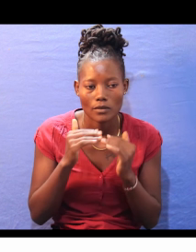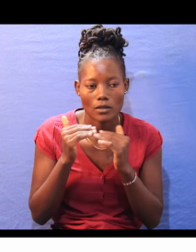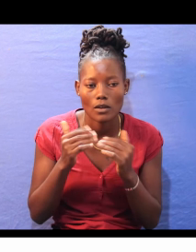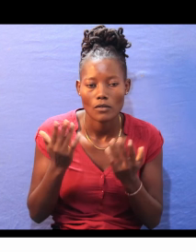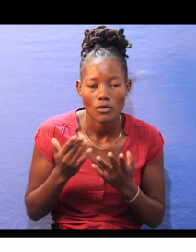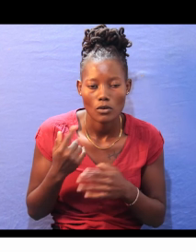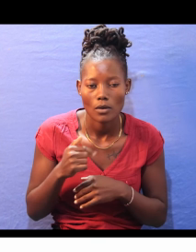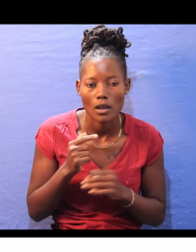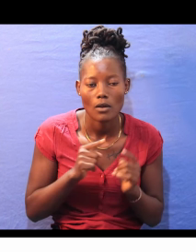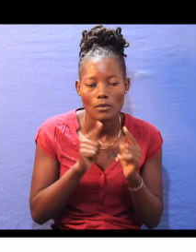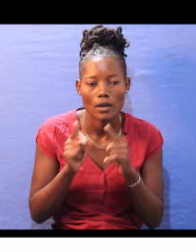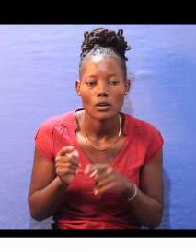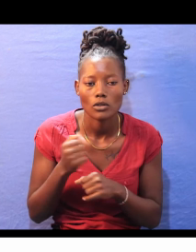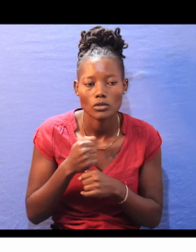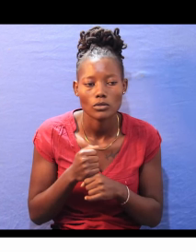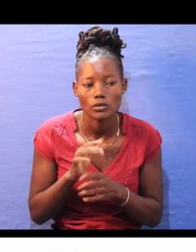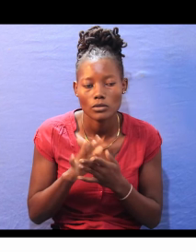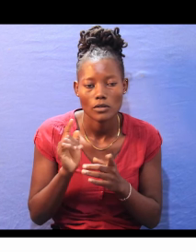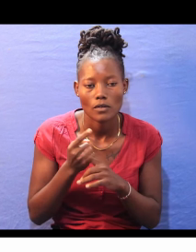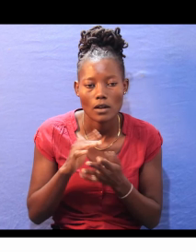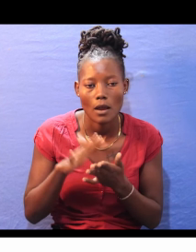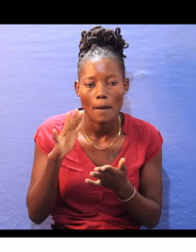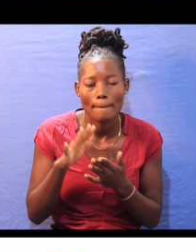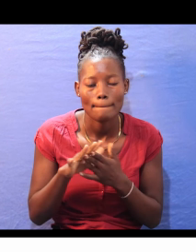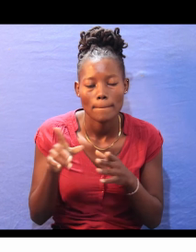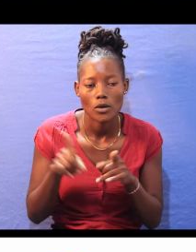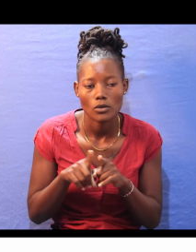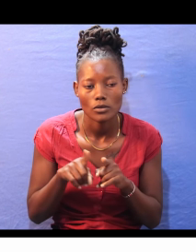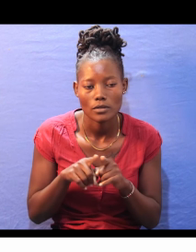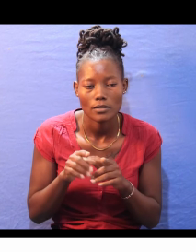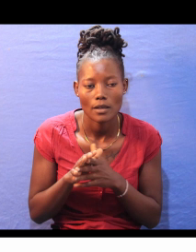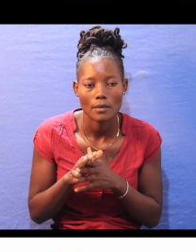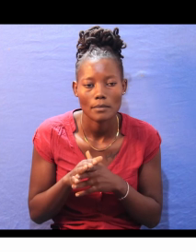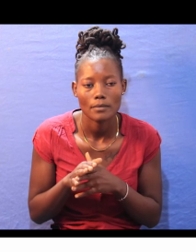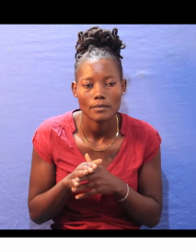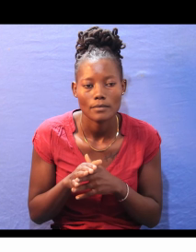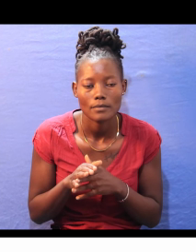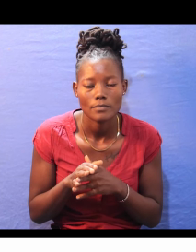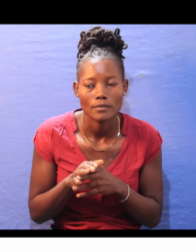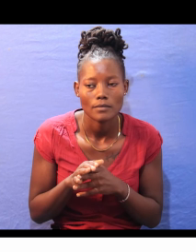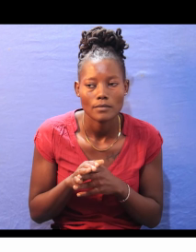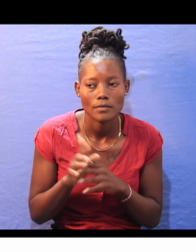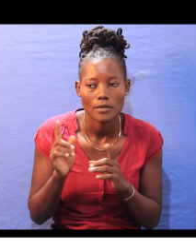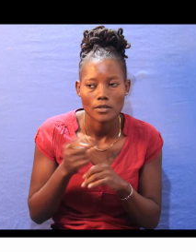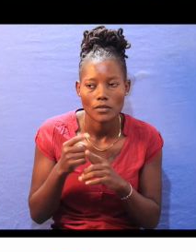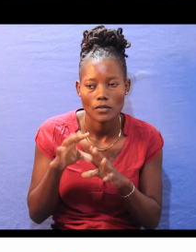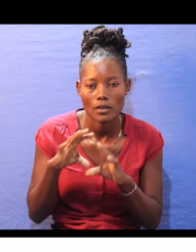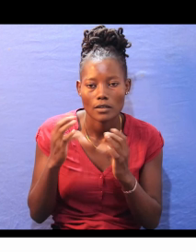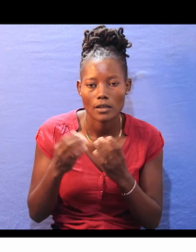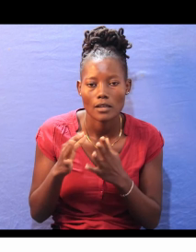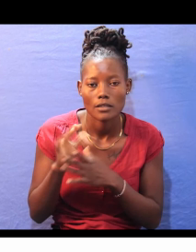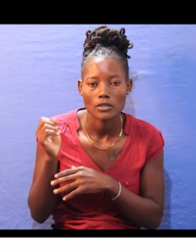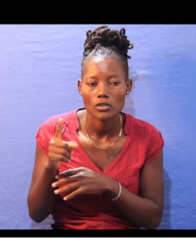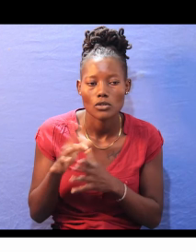to start to differentiate a little bit more, but still, distance runners should still be doing snatches. Distance runners should be